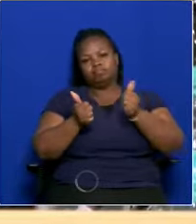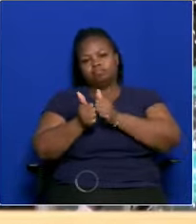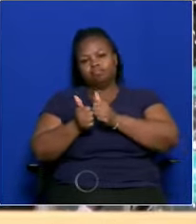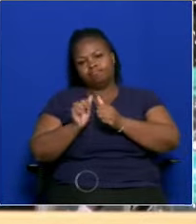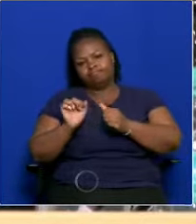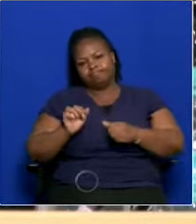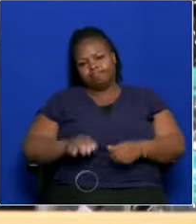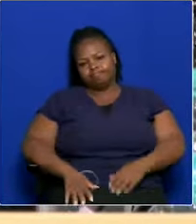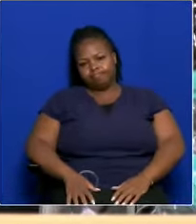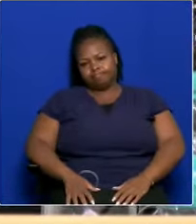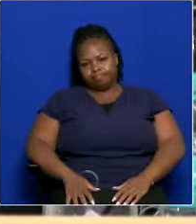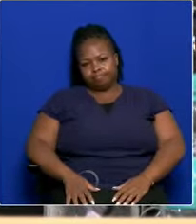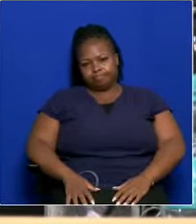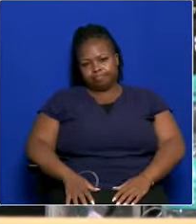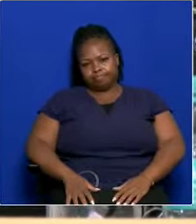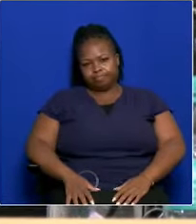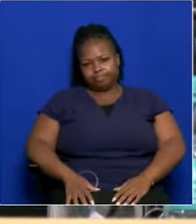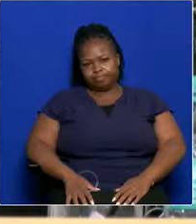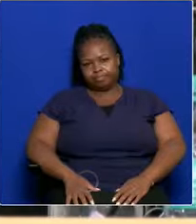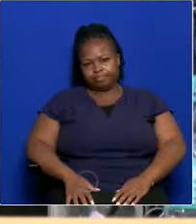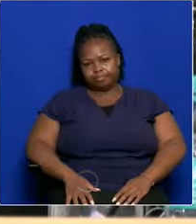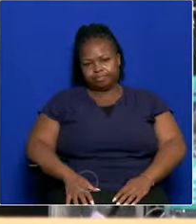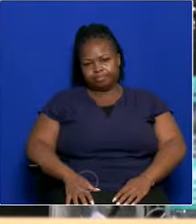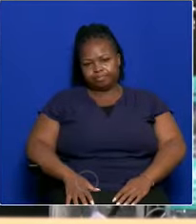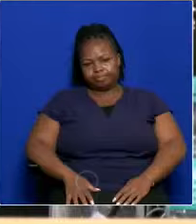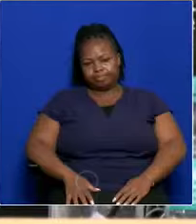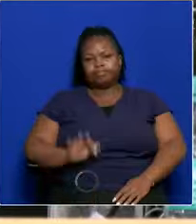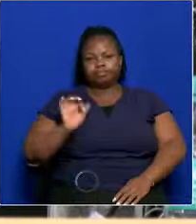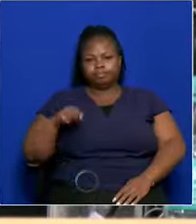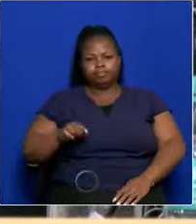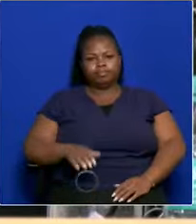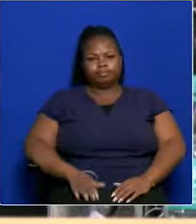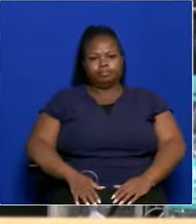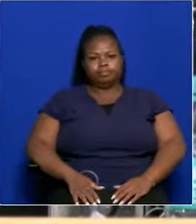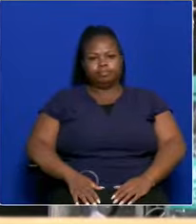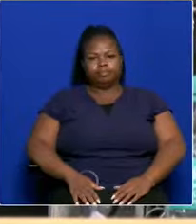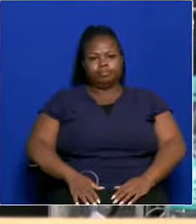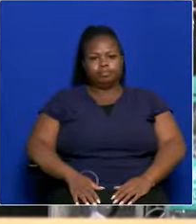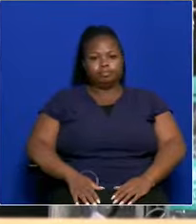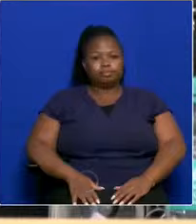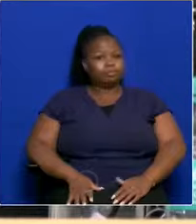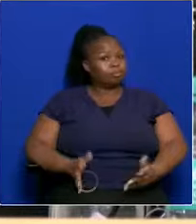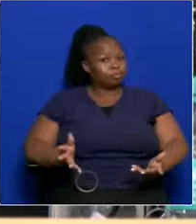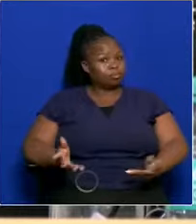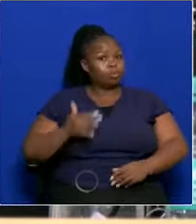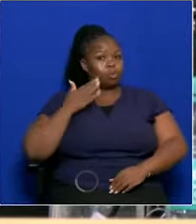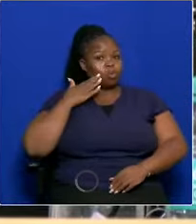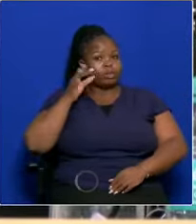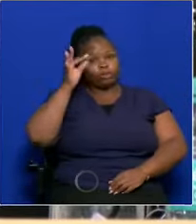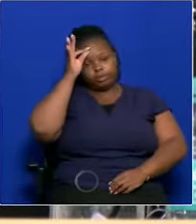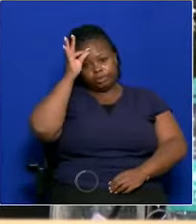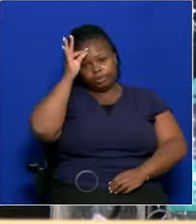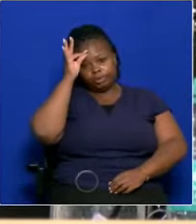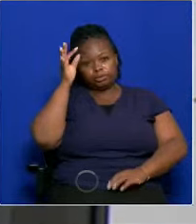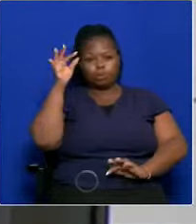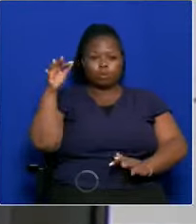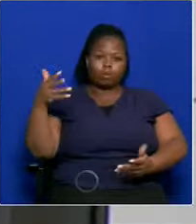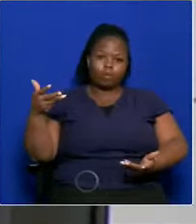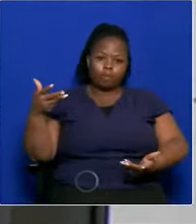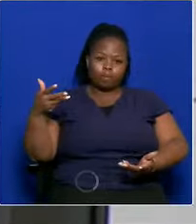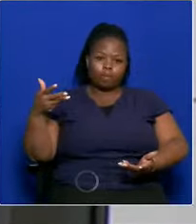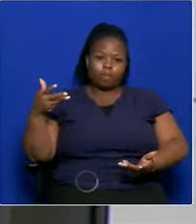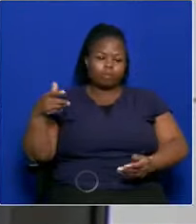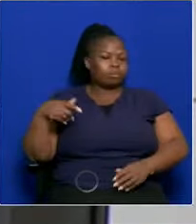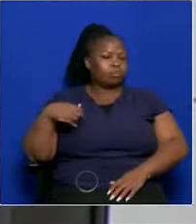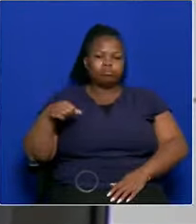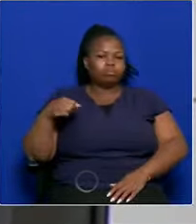Excuse me, he did business for him? Yes. Was this during the time he was a police officer or? No, he was no